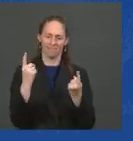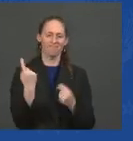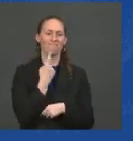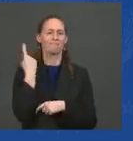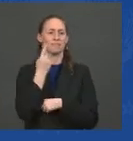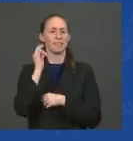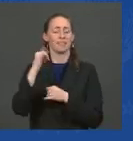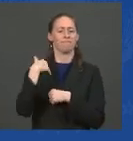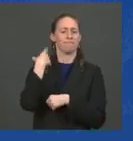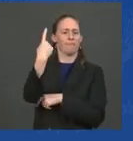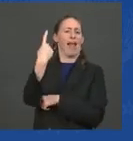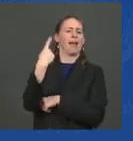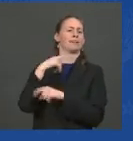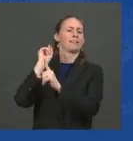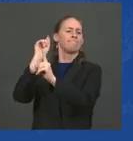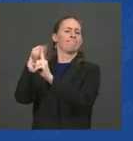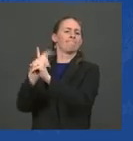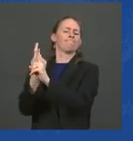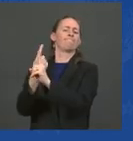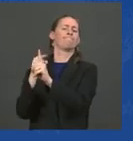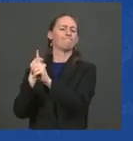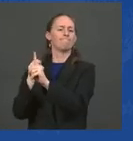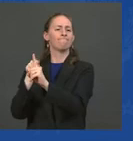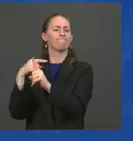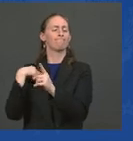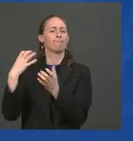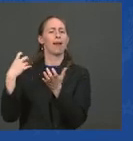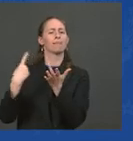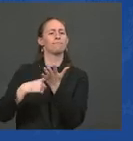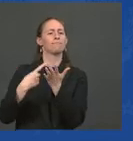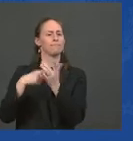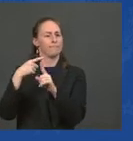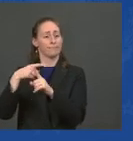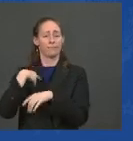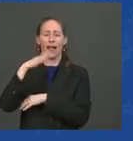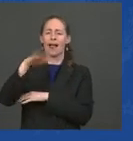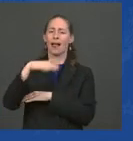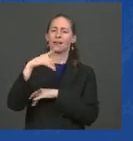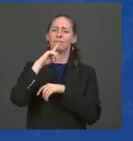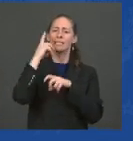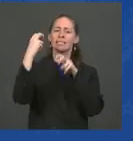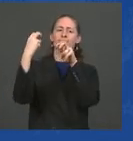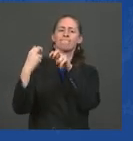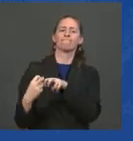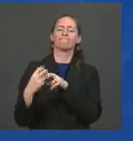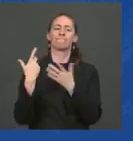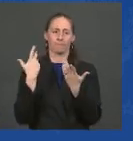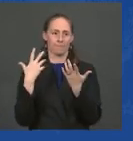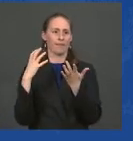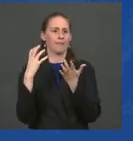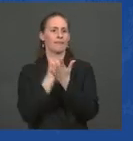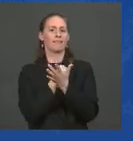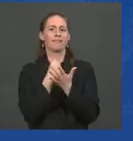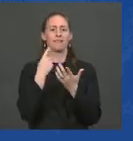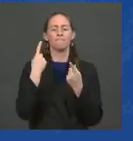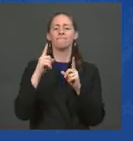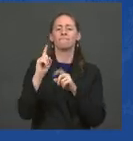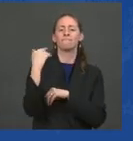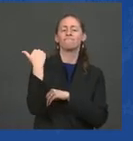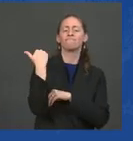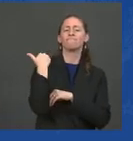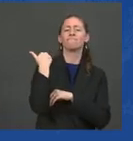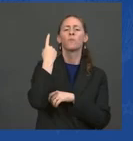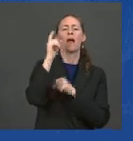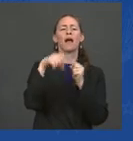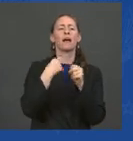I'd heard his name, but didn't get to actually spend time with him until we decided to have lunch with each other about 1.5 years ago. And so Gary